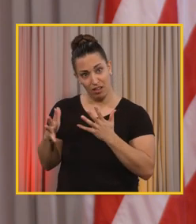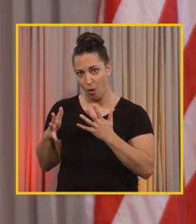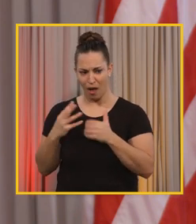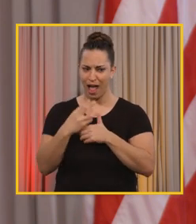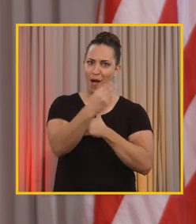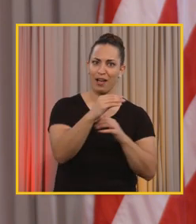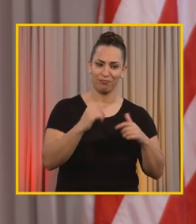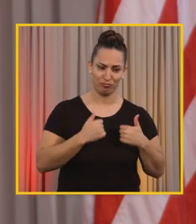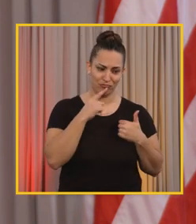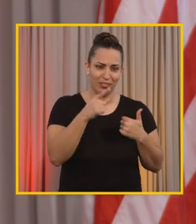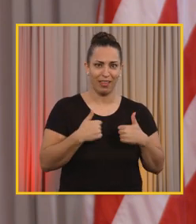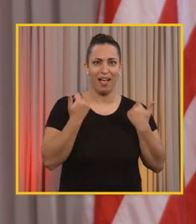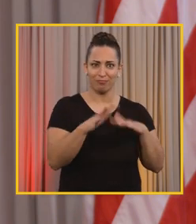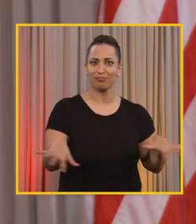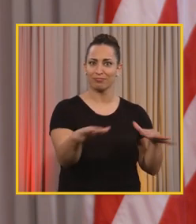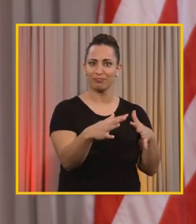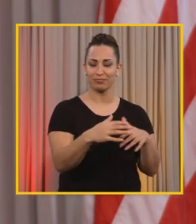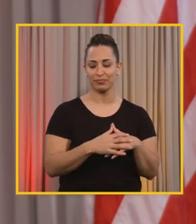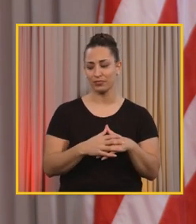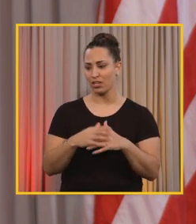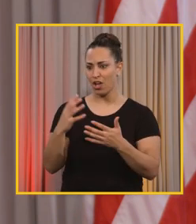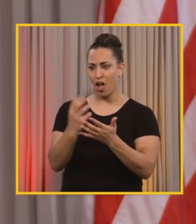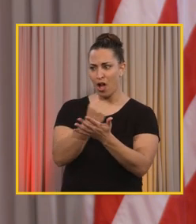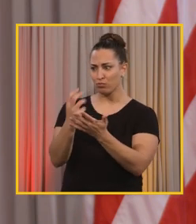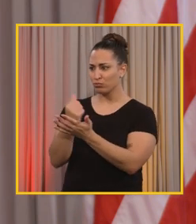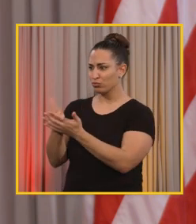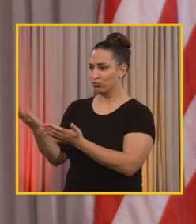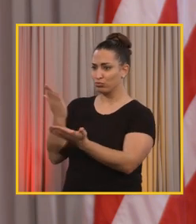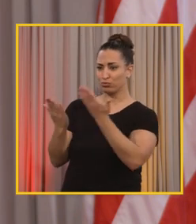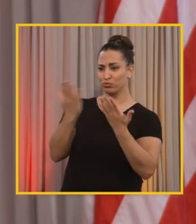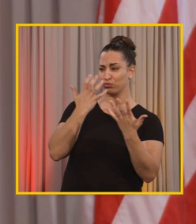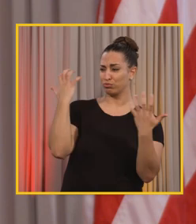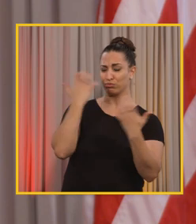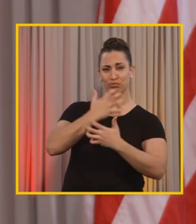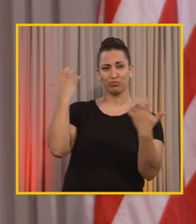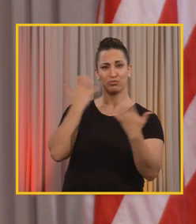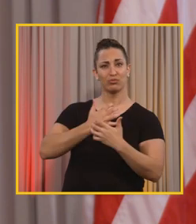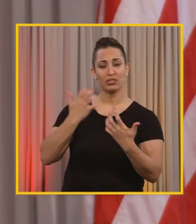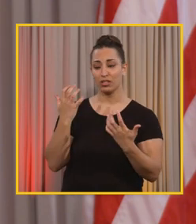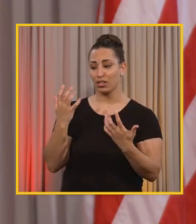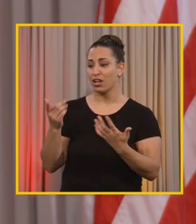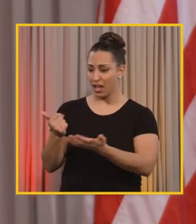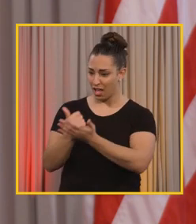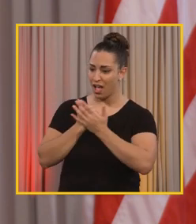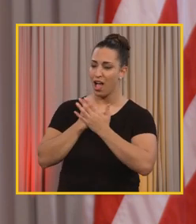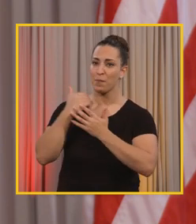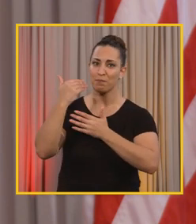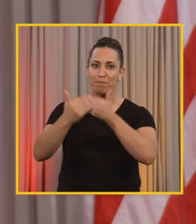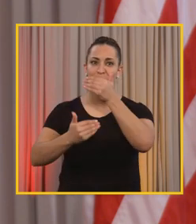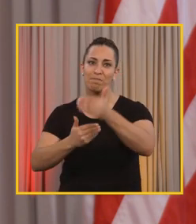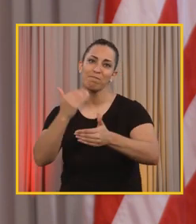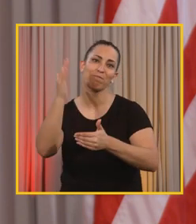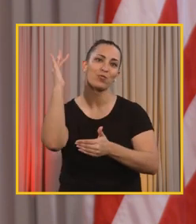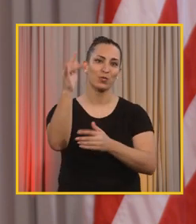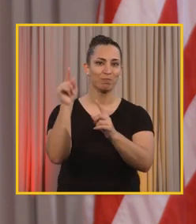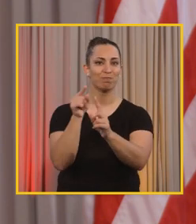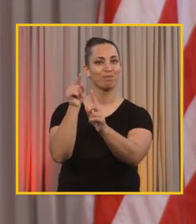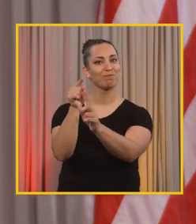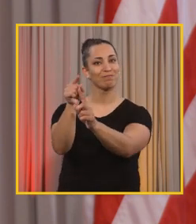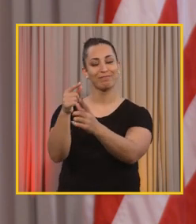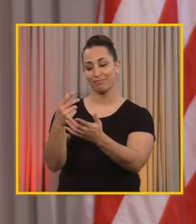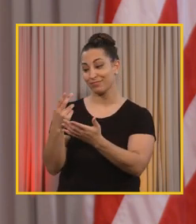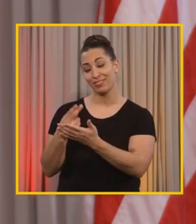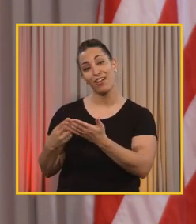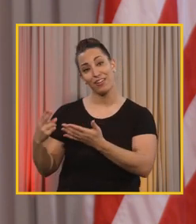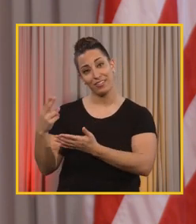the classroom. The opportunities we have been given here are far more than we could have ever imagined.